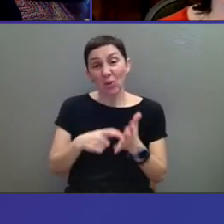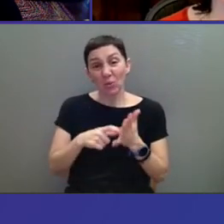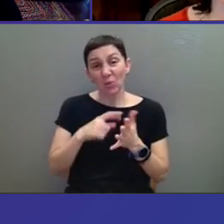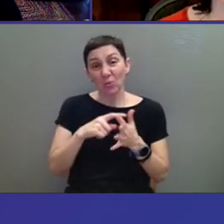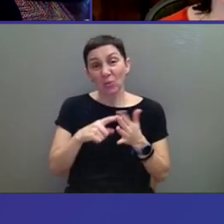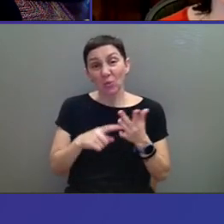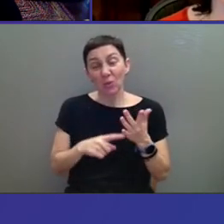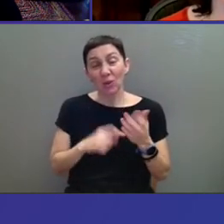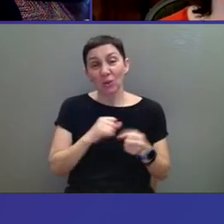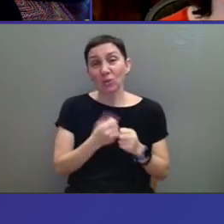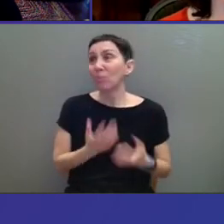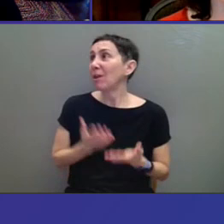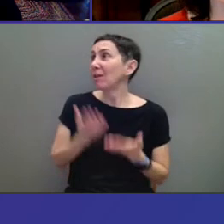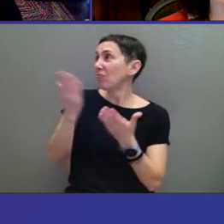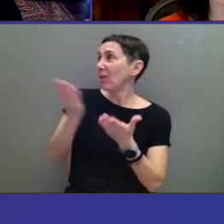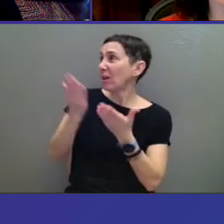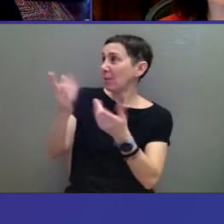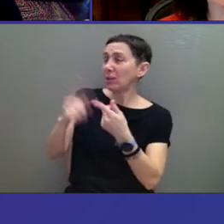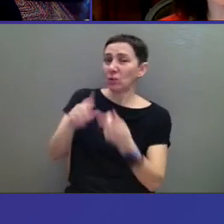the board.